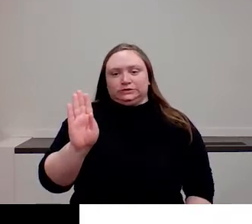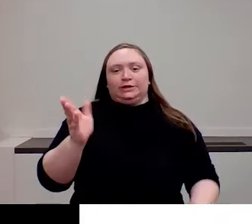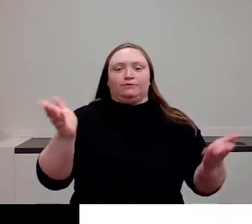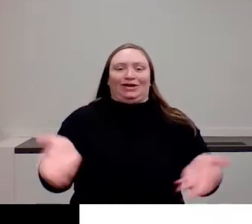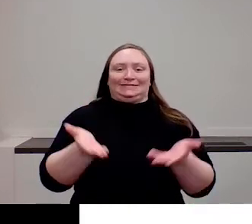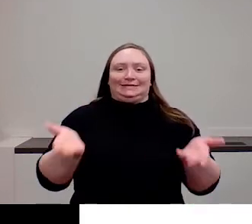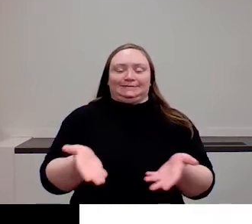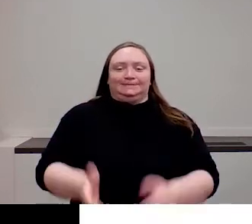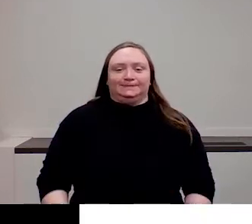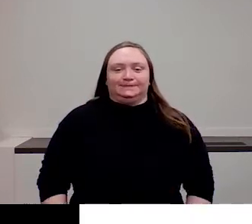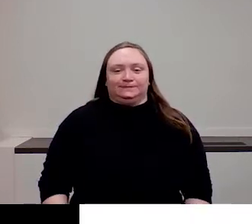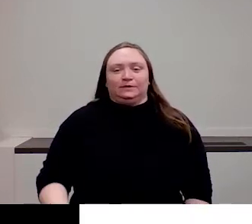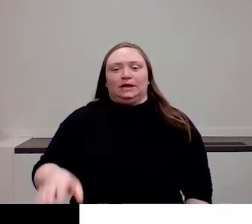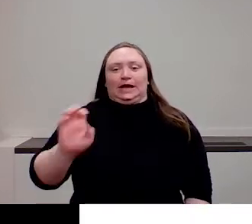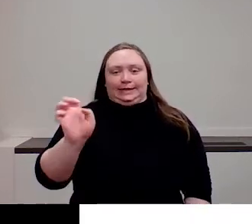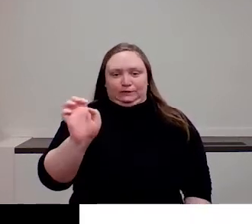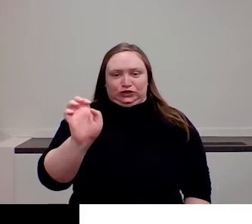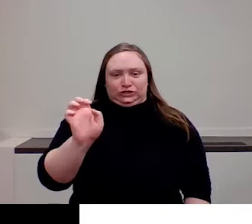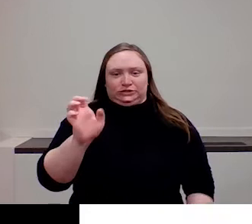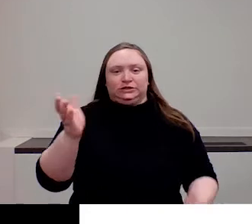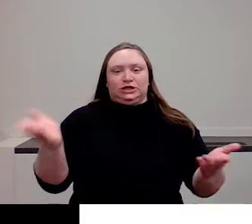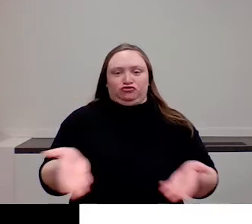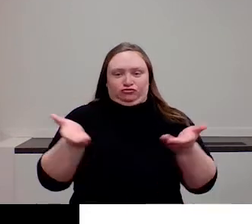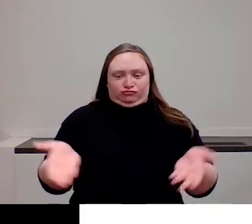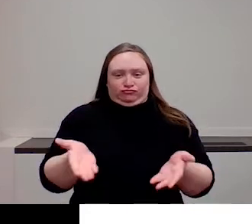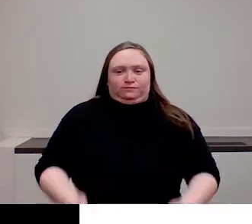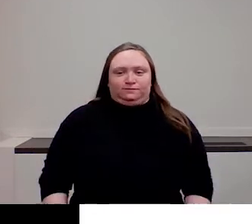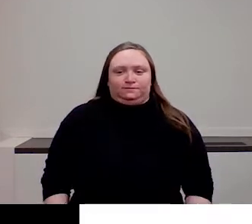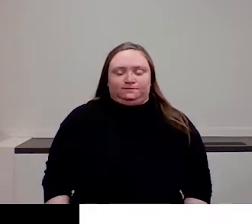Present. Mrs. Eichenberg. Here.